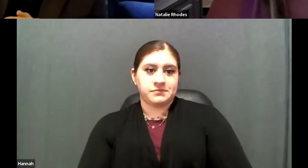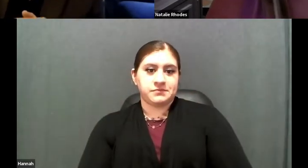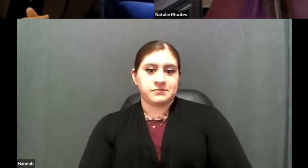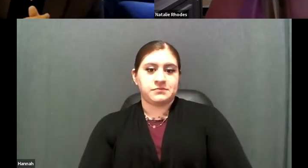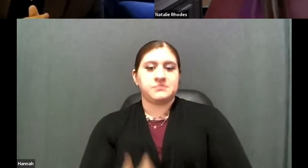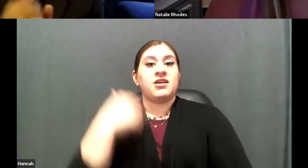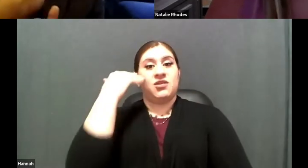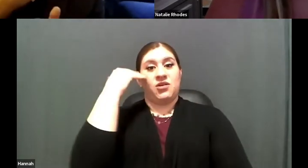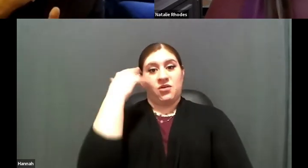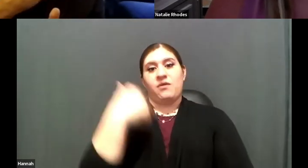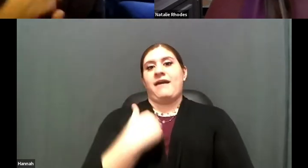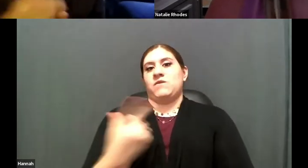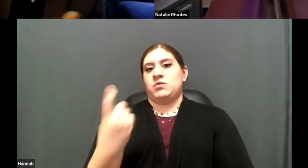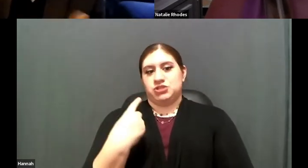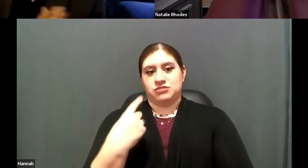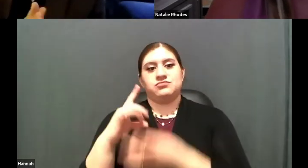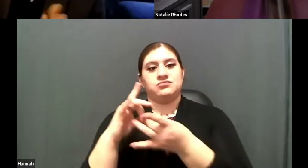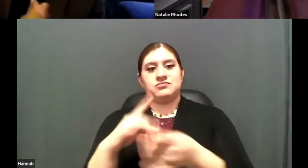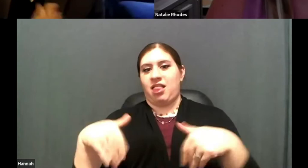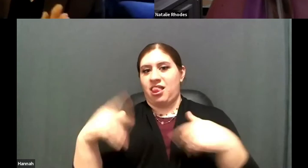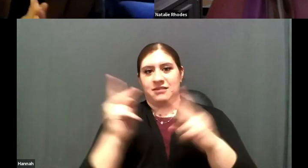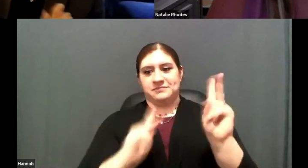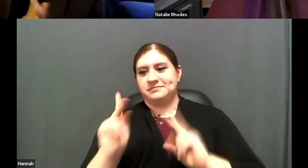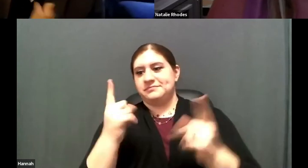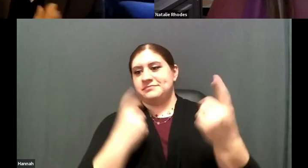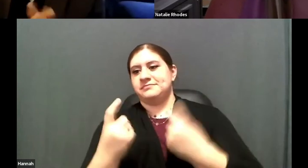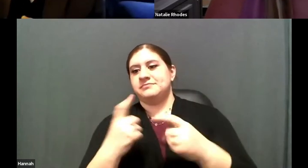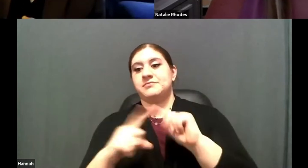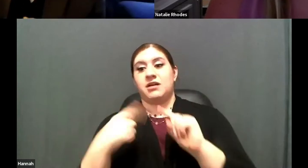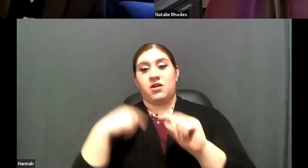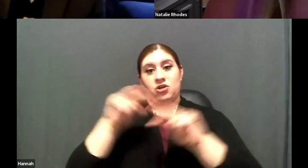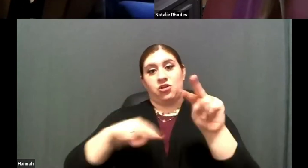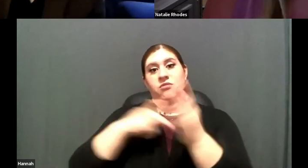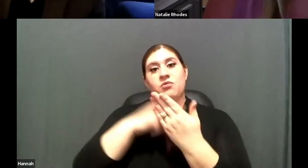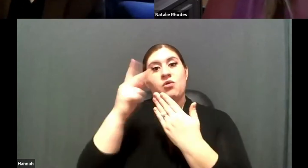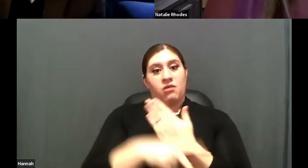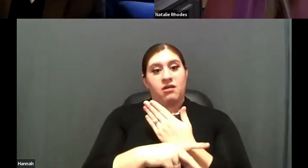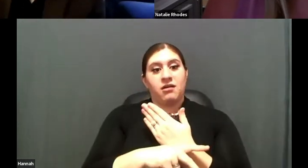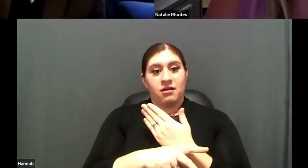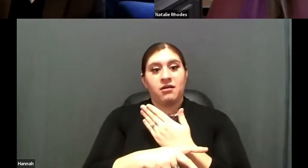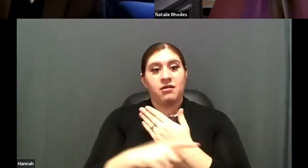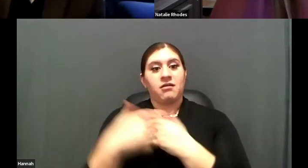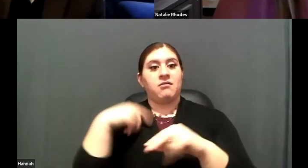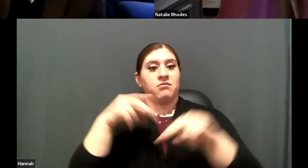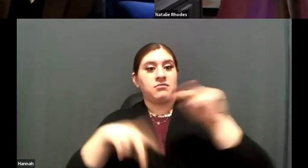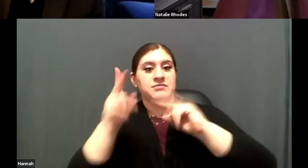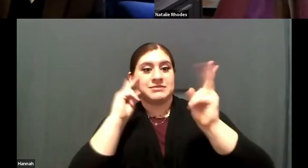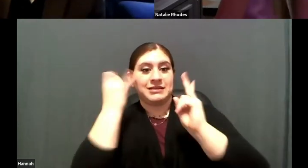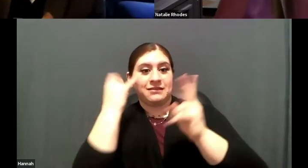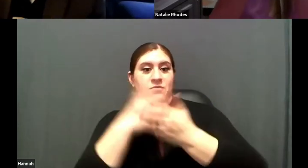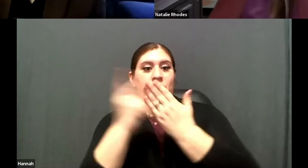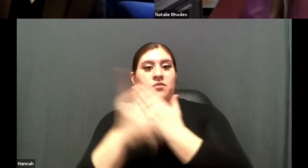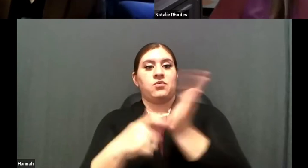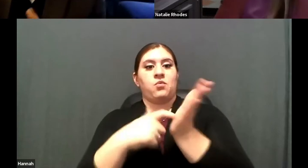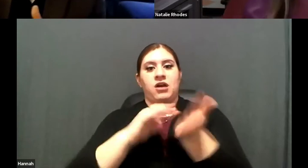I know I have a question that hasn't been asked yet, but when I was looking at programs, I was looking to see if programs required a thesis